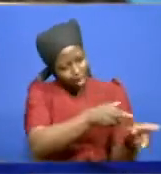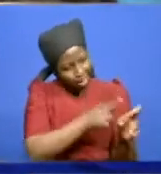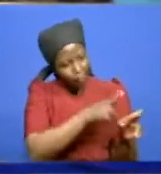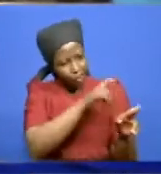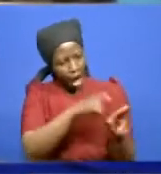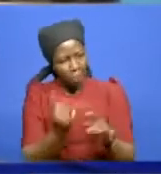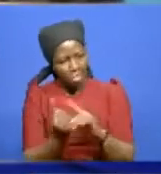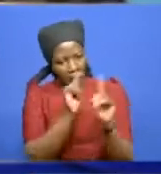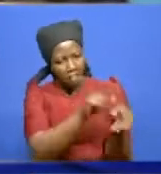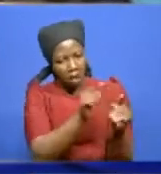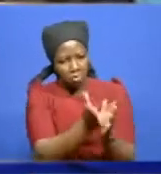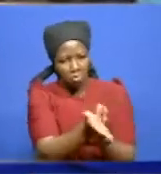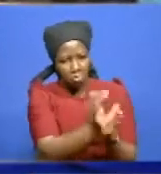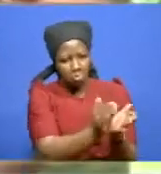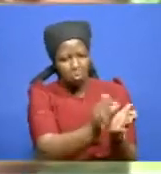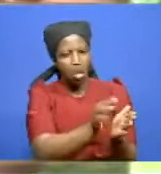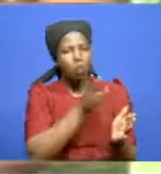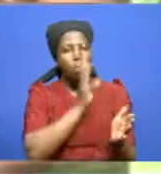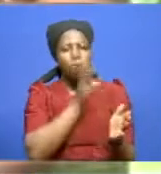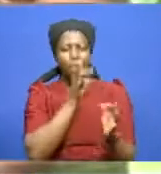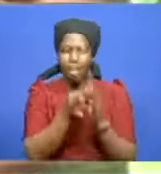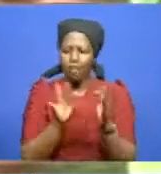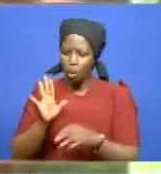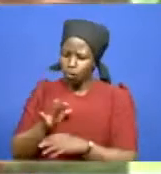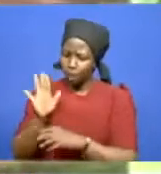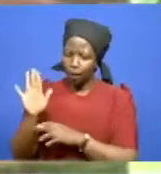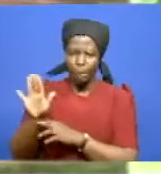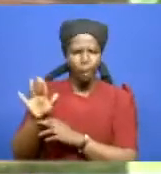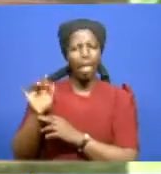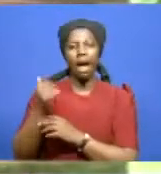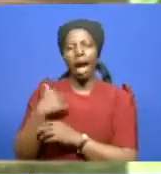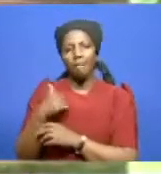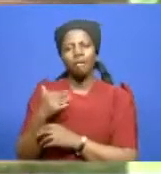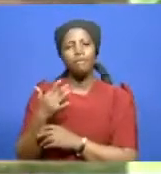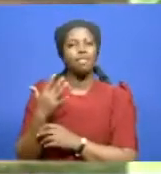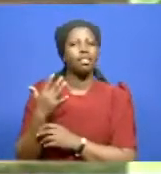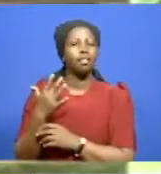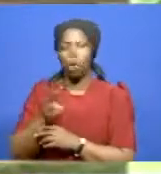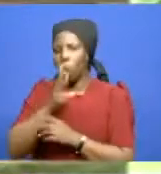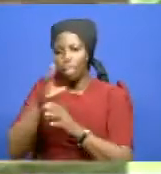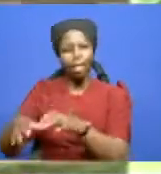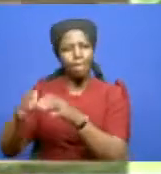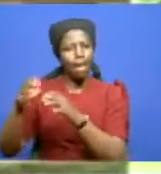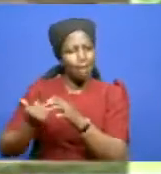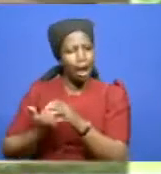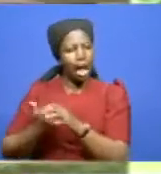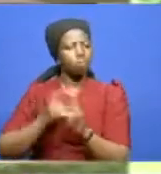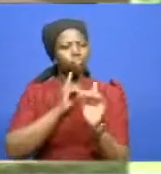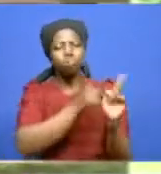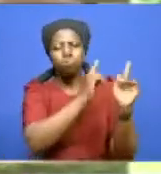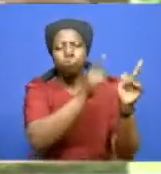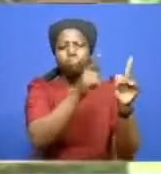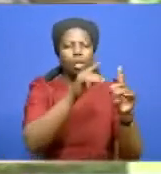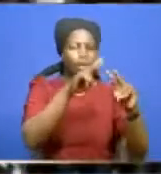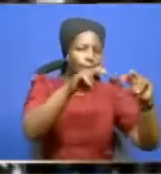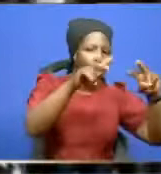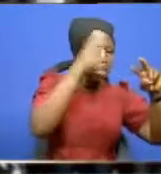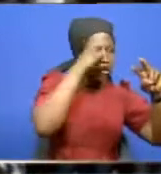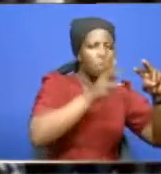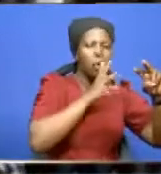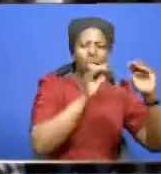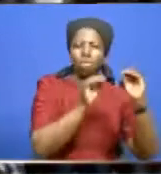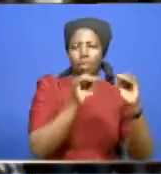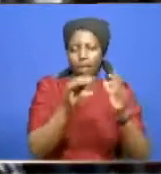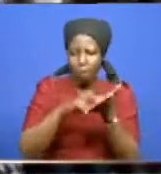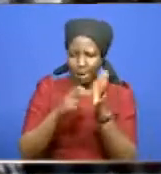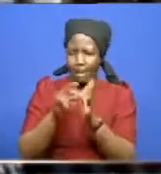kuchota maji. If a mama has a water tank, the girl will not have to go looking for water after six. It is dignity to her family. The